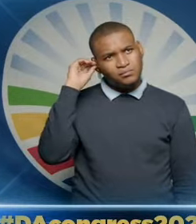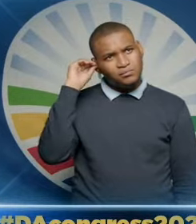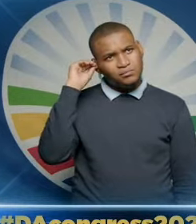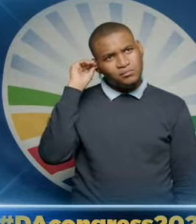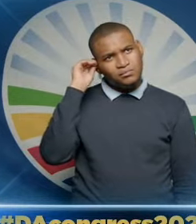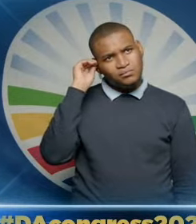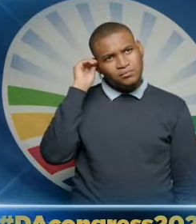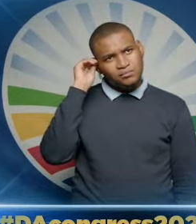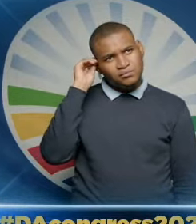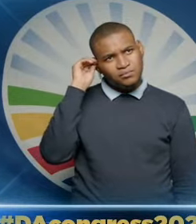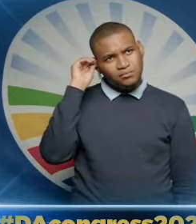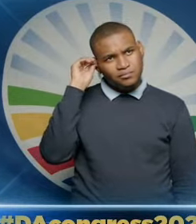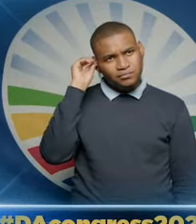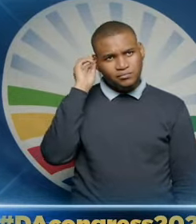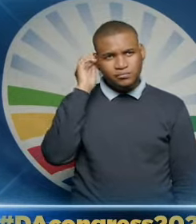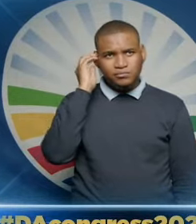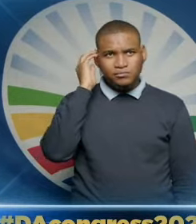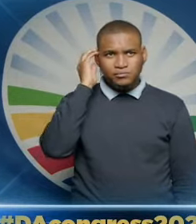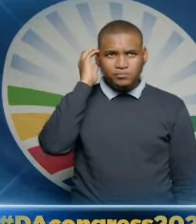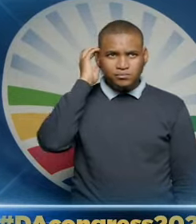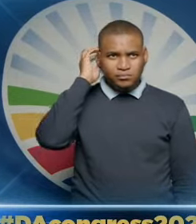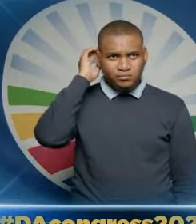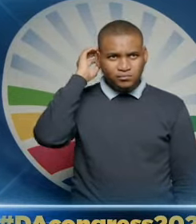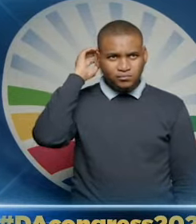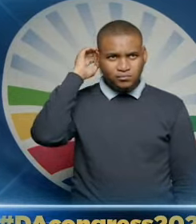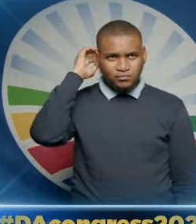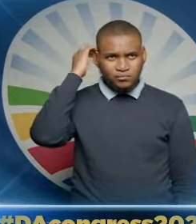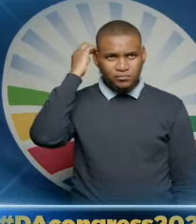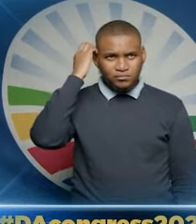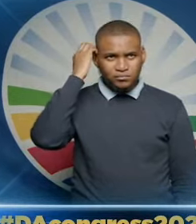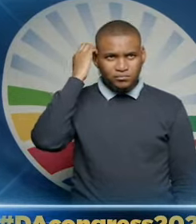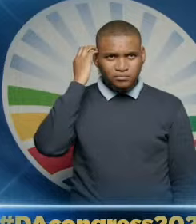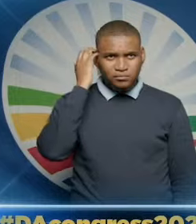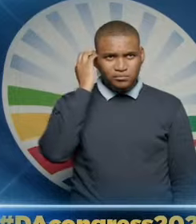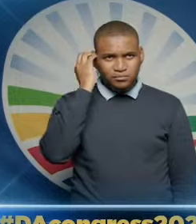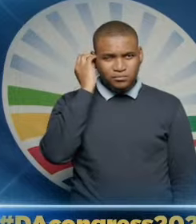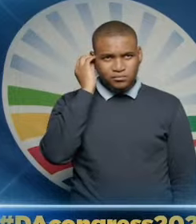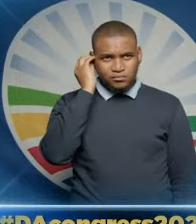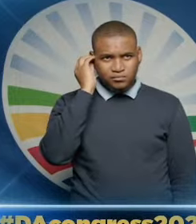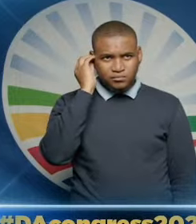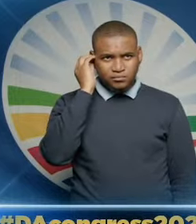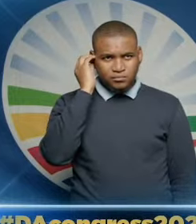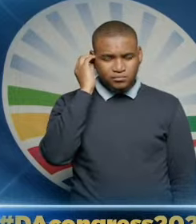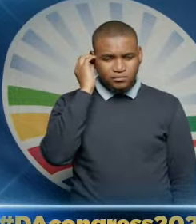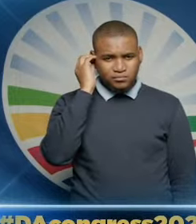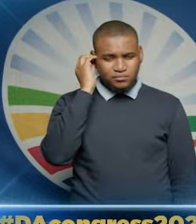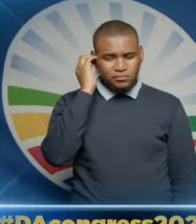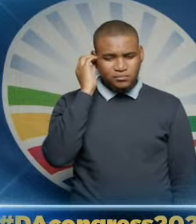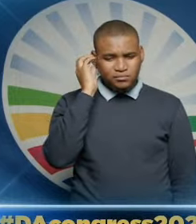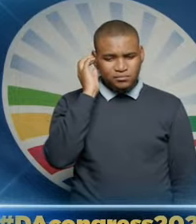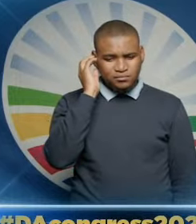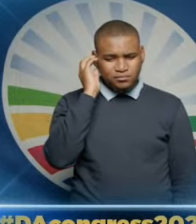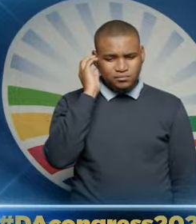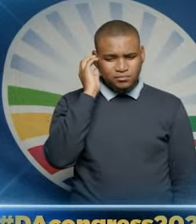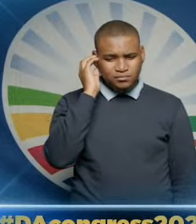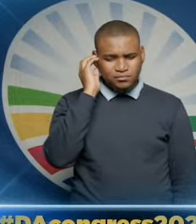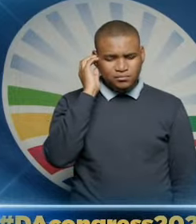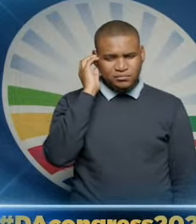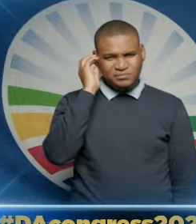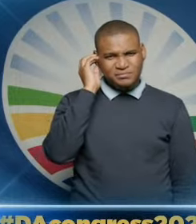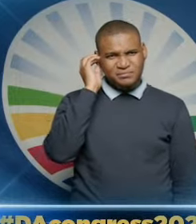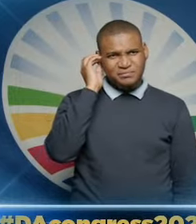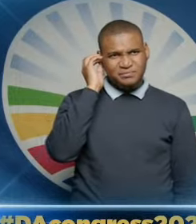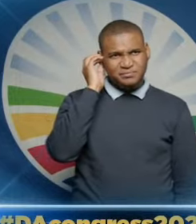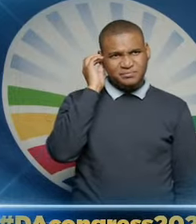For me, that shows political maturity of our organization, that people are not throwing chairs here. People are